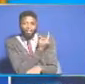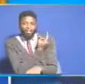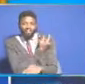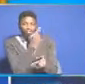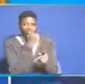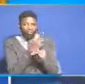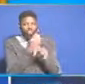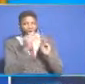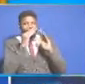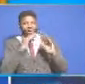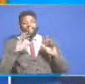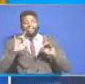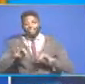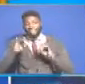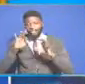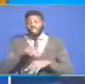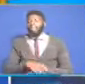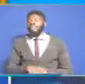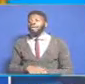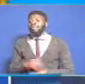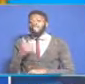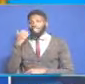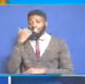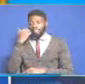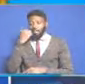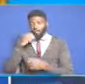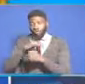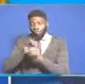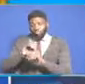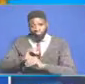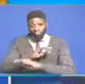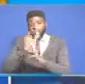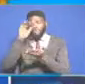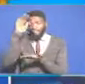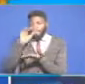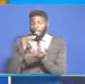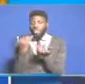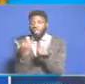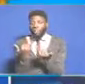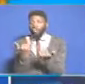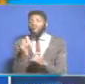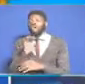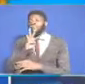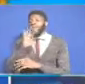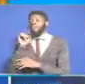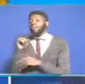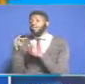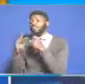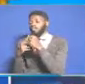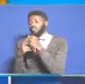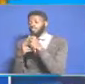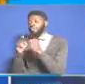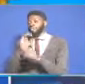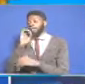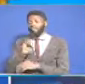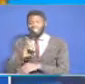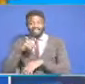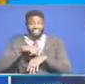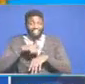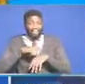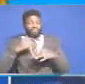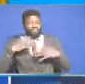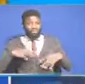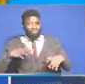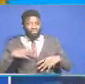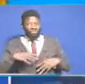COVID-19 positivity rate dropped to 4.7% Sunday after 162 people tested positive for the